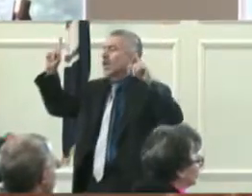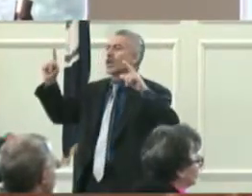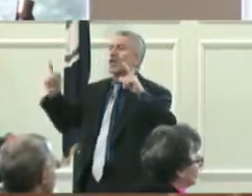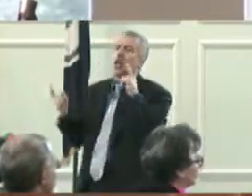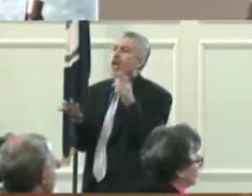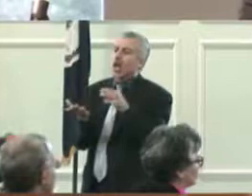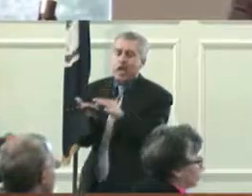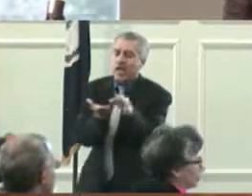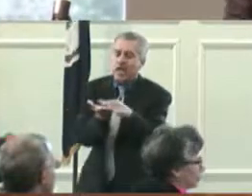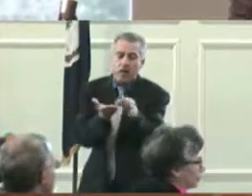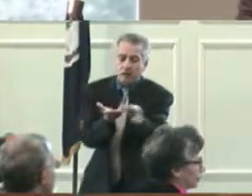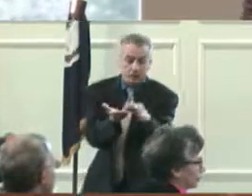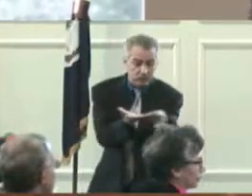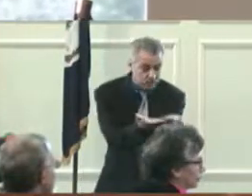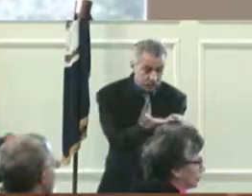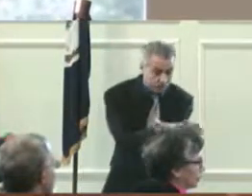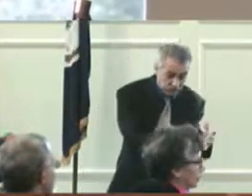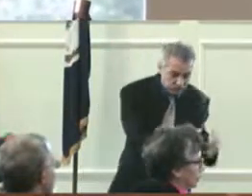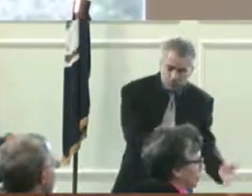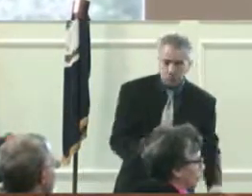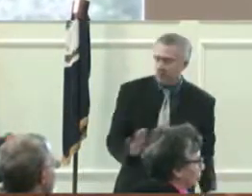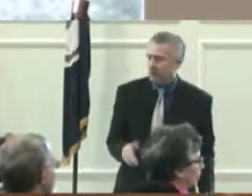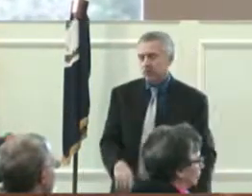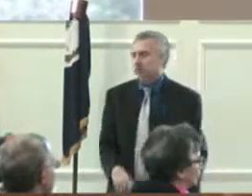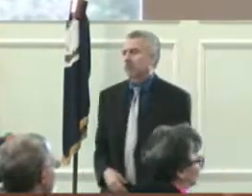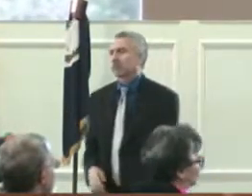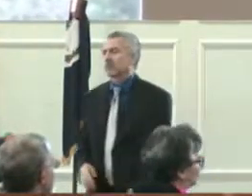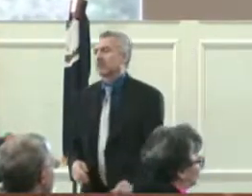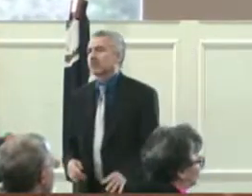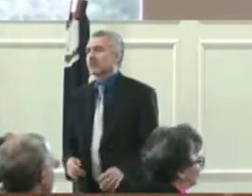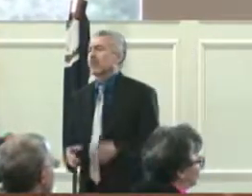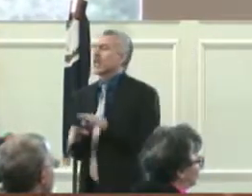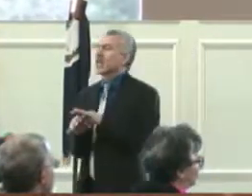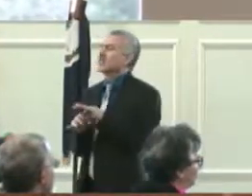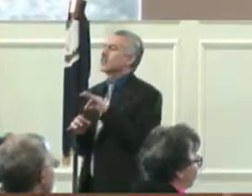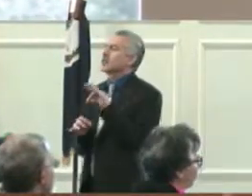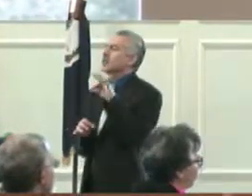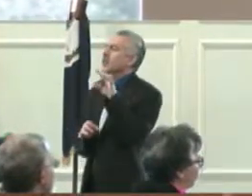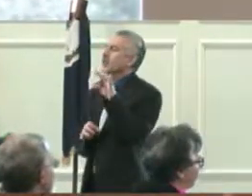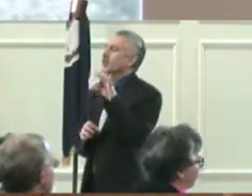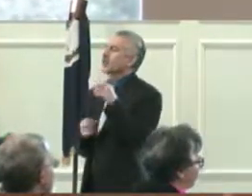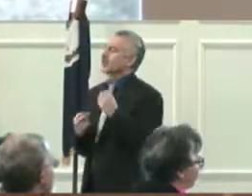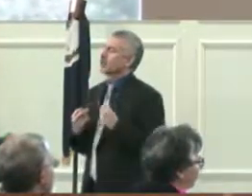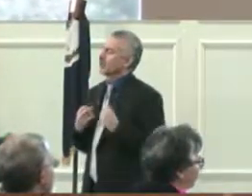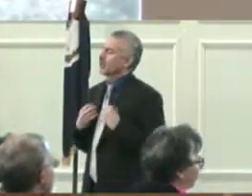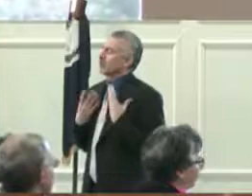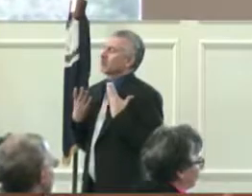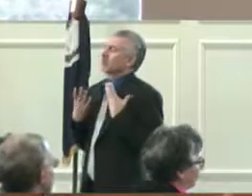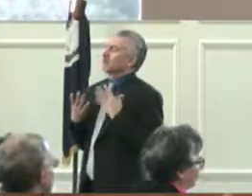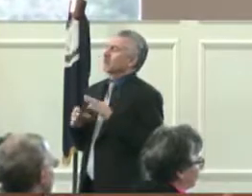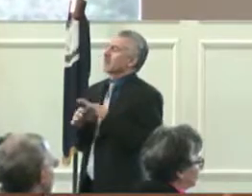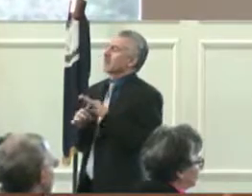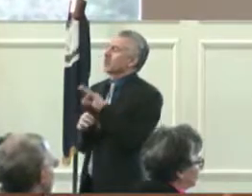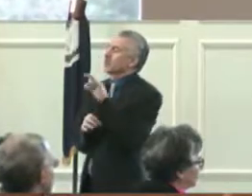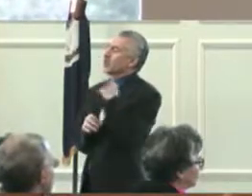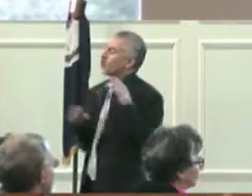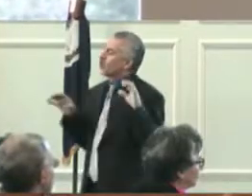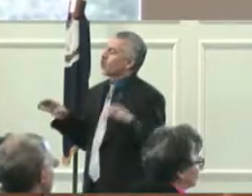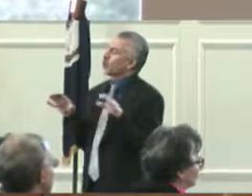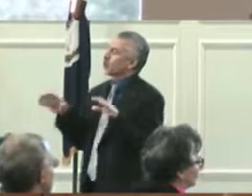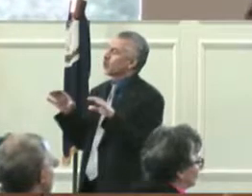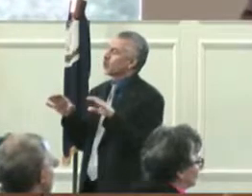we have in our church. It is the spirit in which we do things. And we do it for